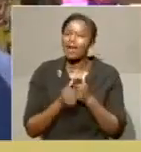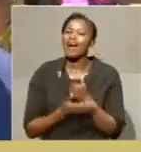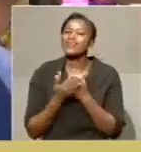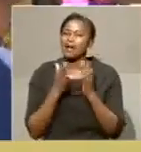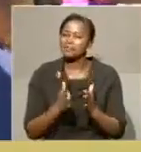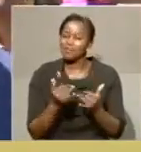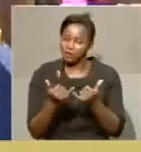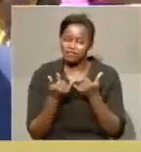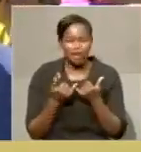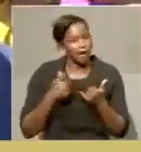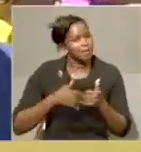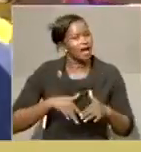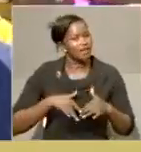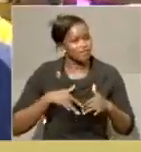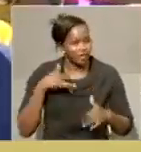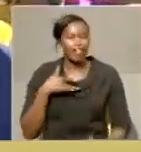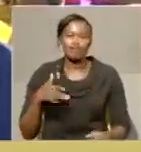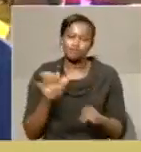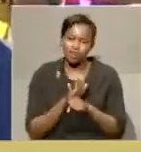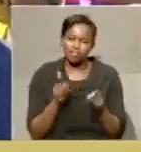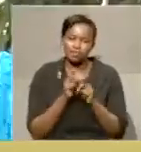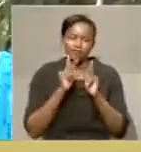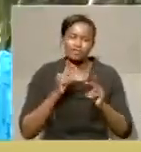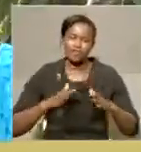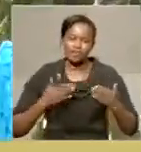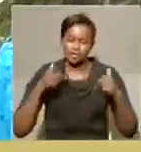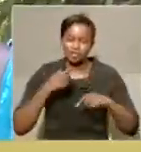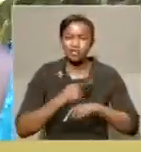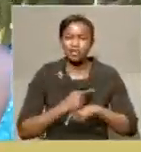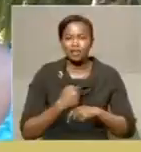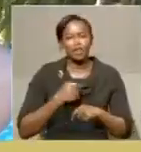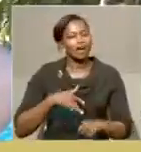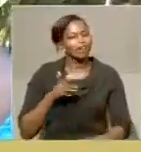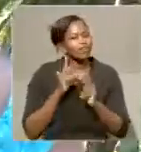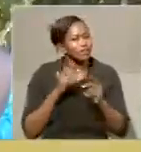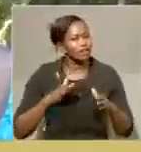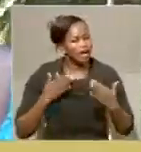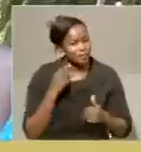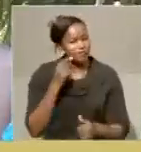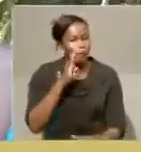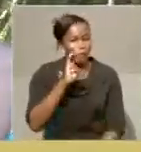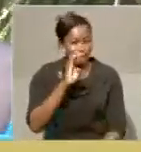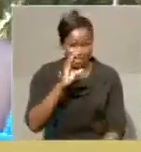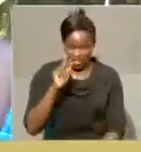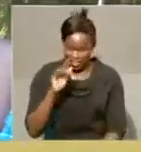that's the wife. So I feel fulfilled and very happy for this day. I feel so excited. I feel so happy for Becky.